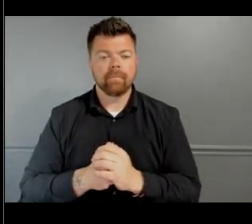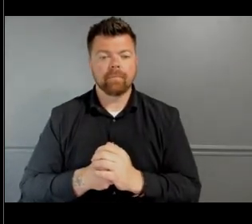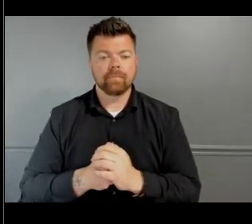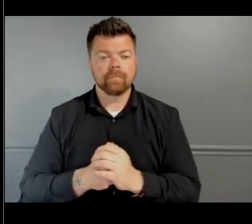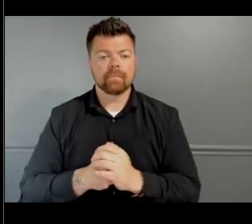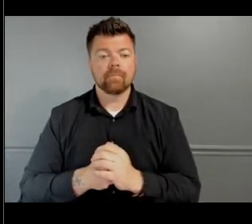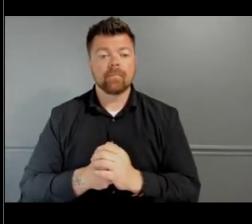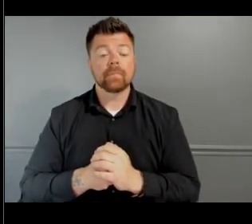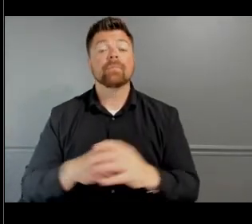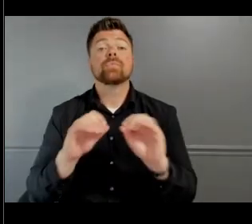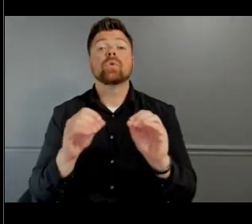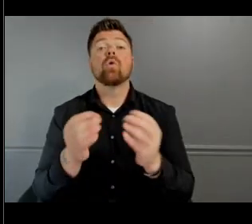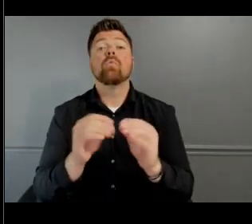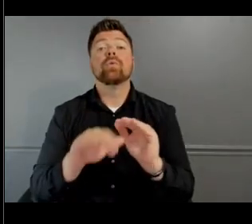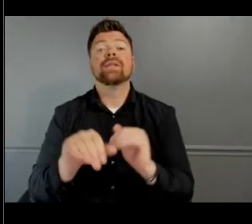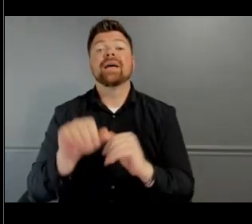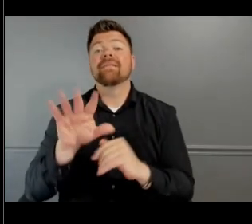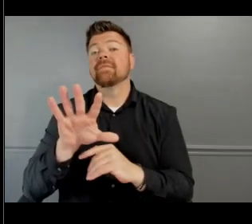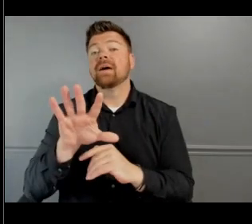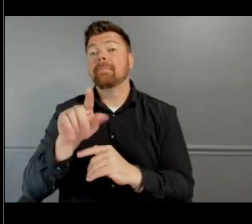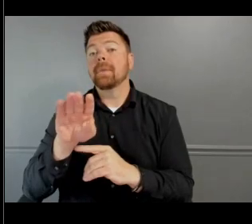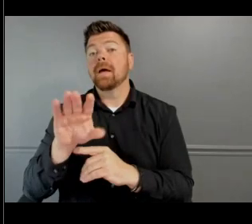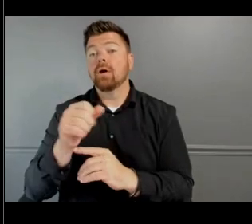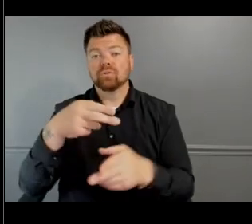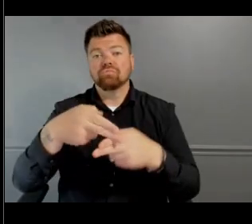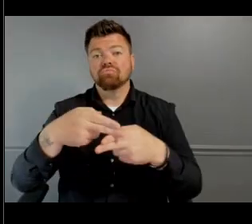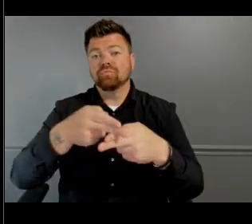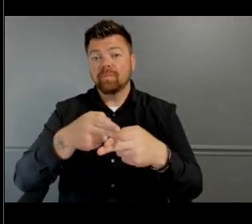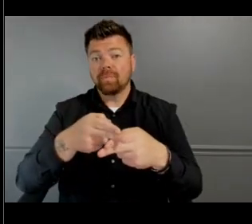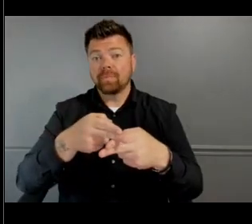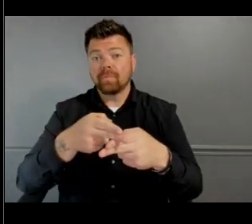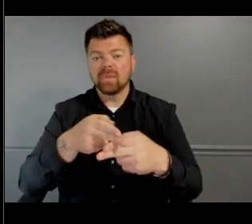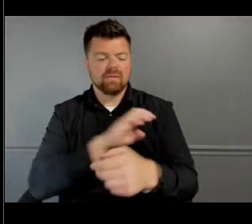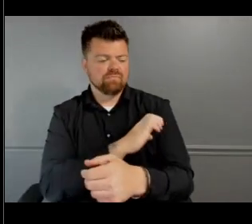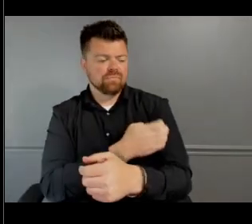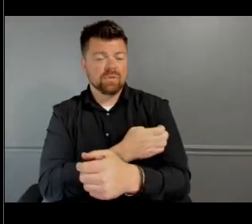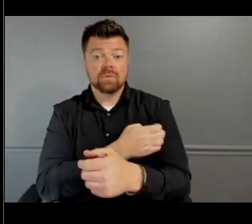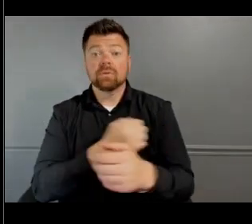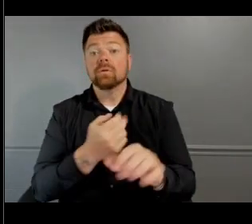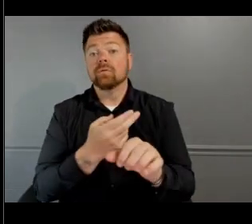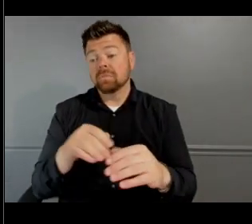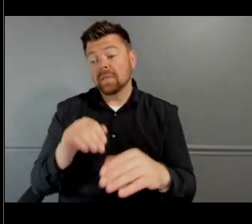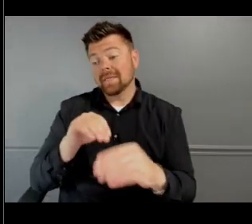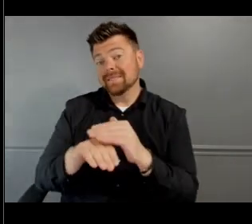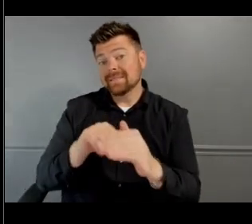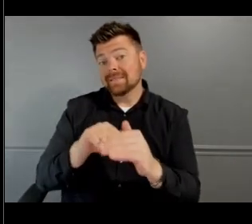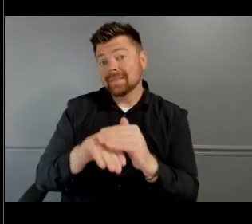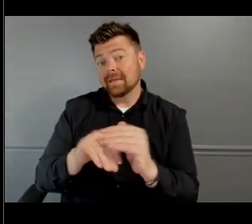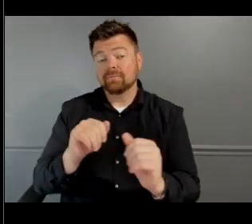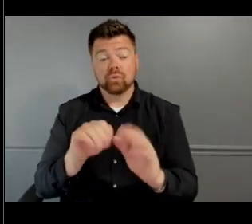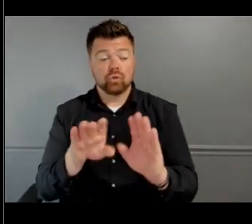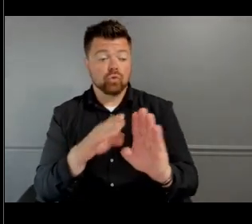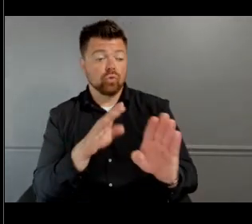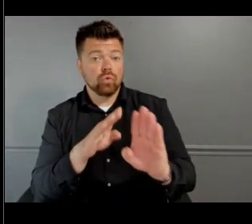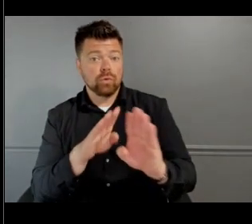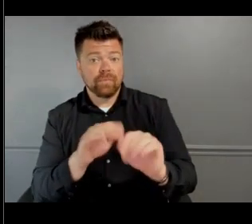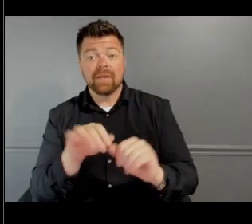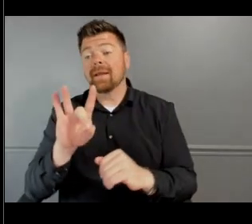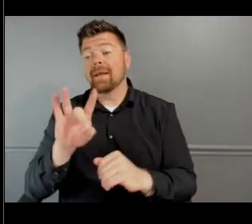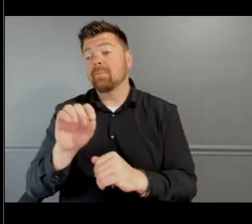And no more than 5 pounds of force for interior doors and